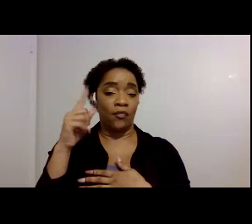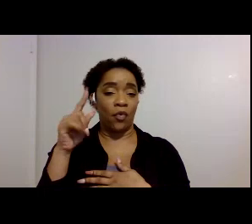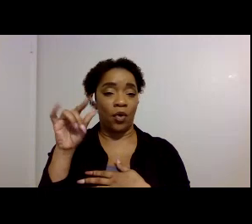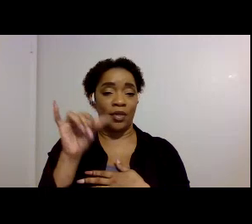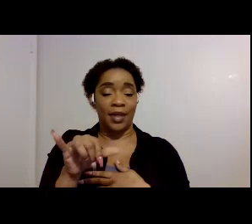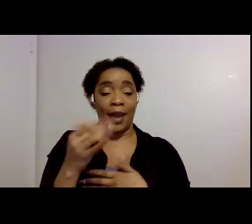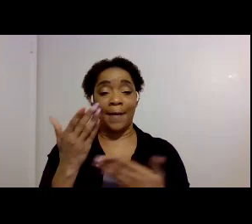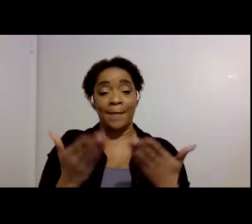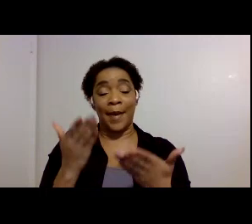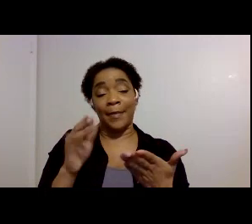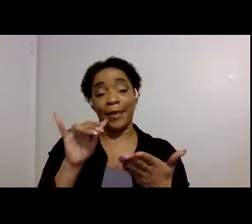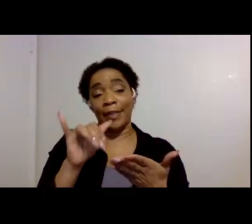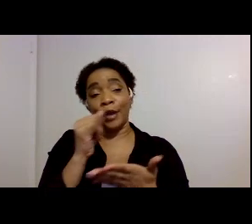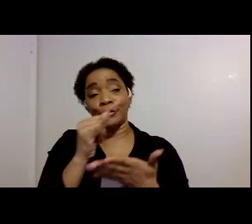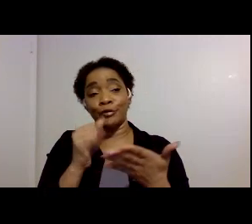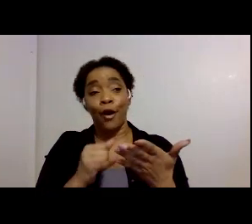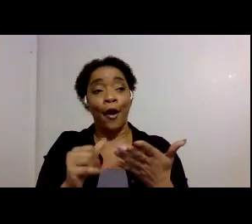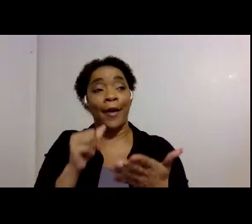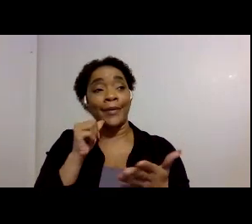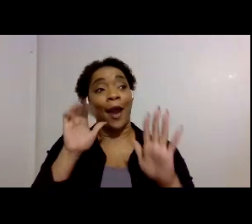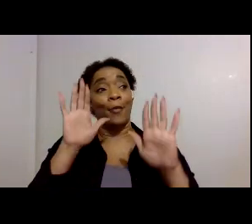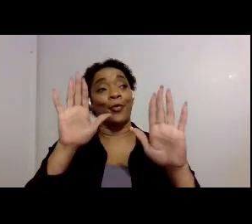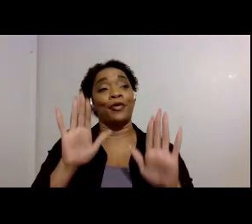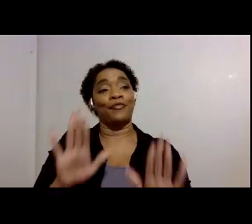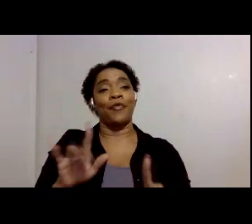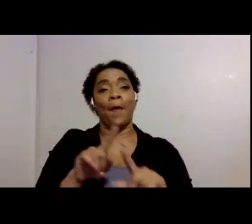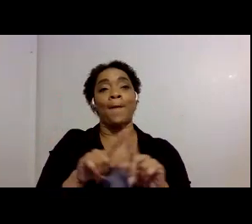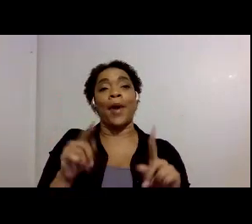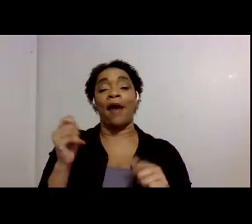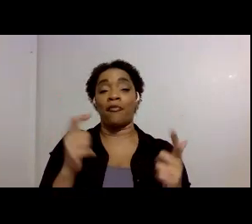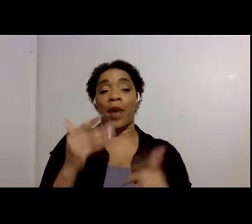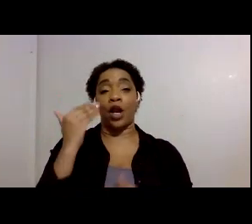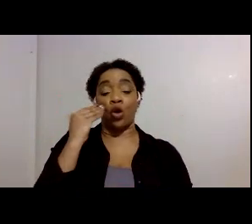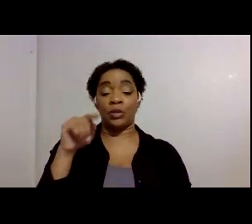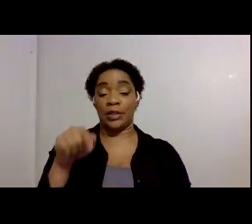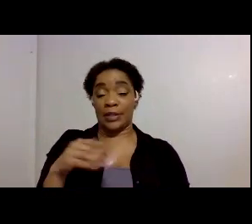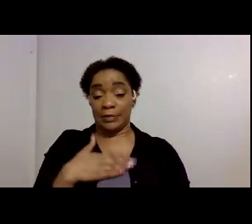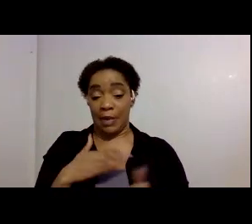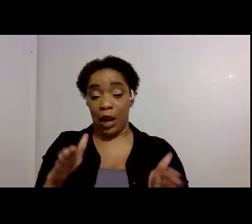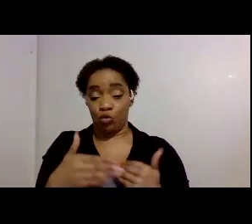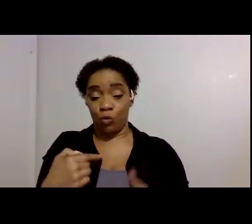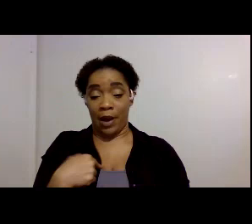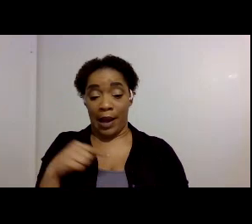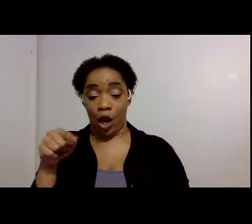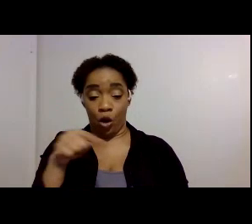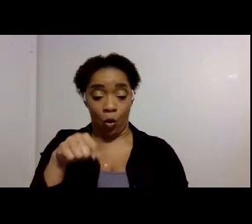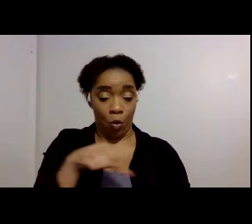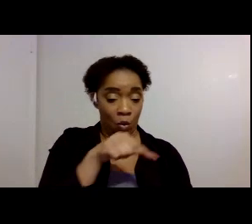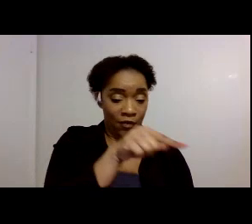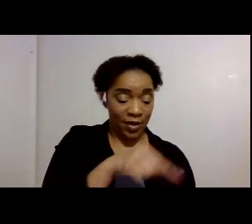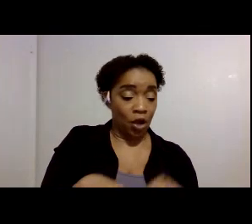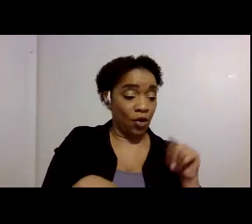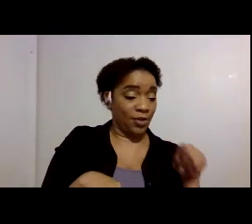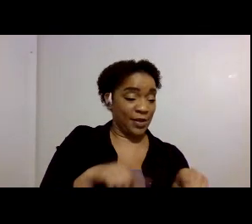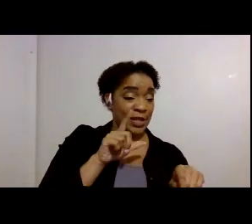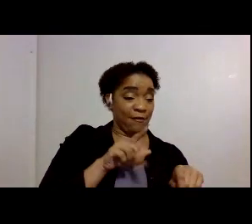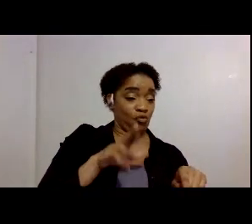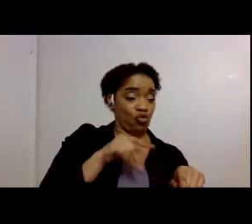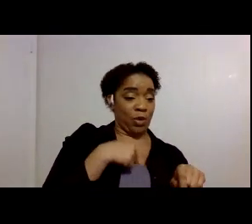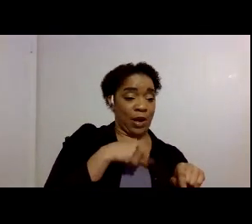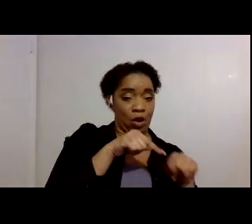but if everyone knows, okay, this is my room, this is where I would go. This is the living room, this is where I would go. It doesn't have